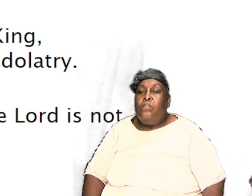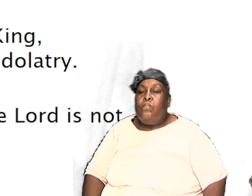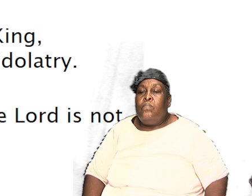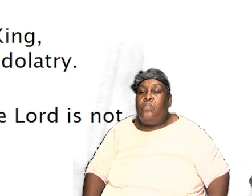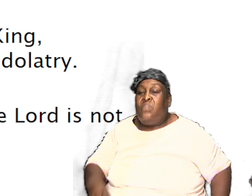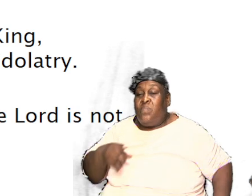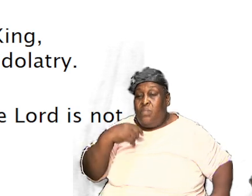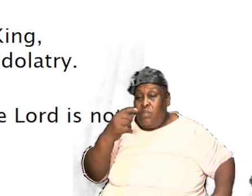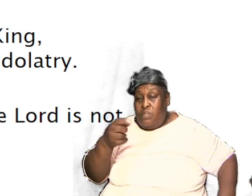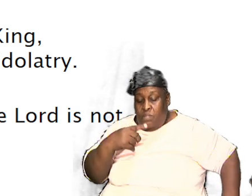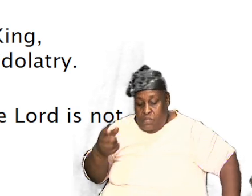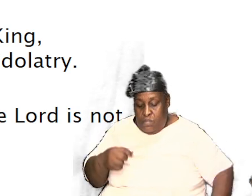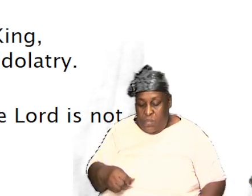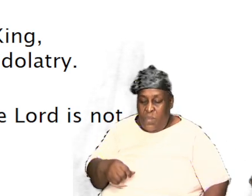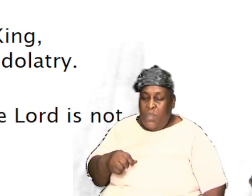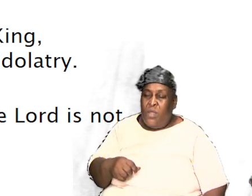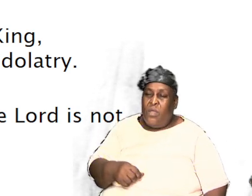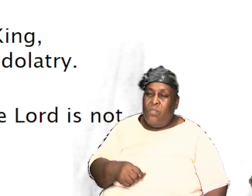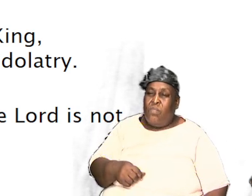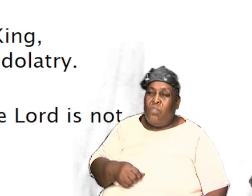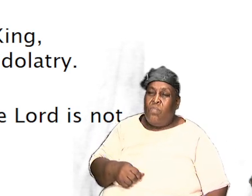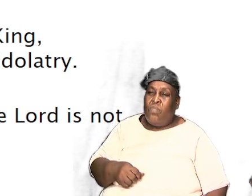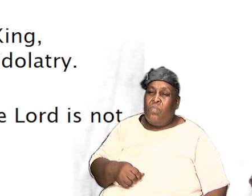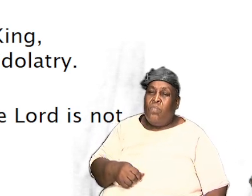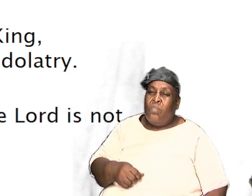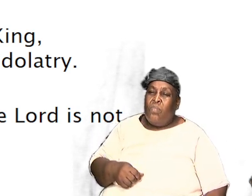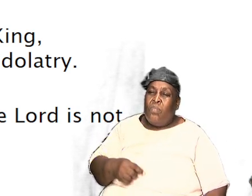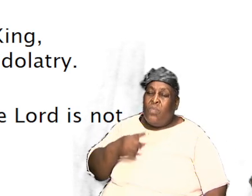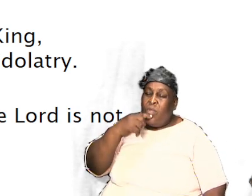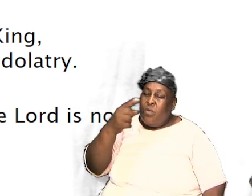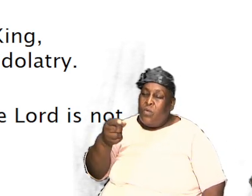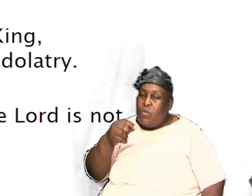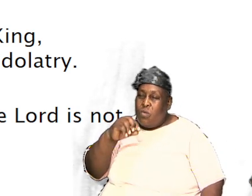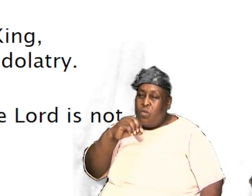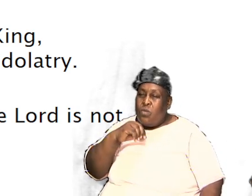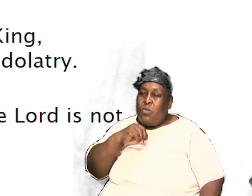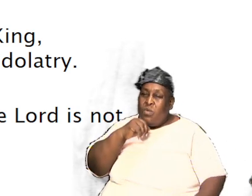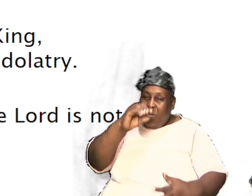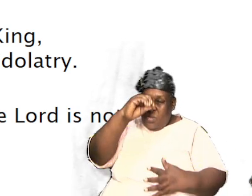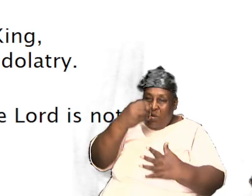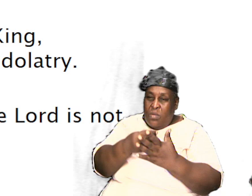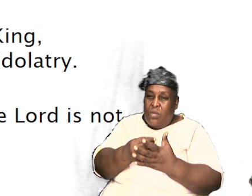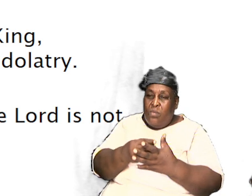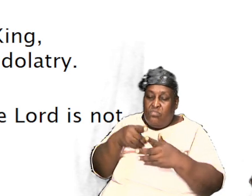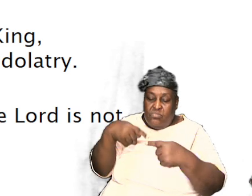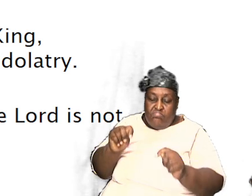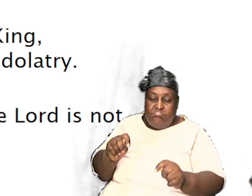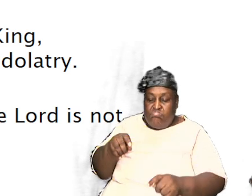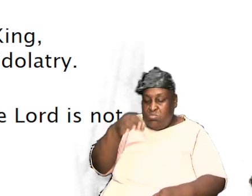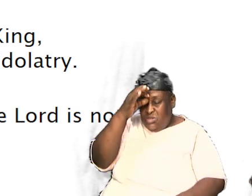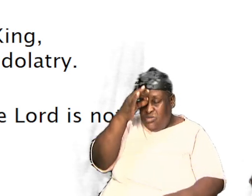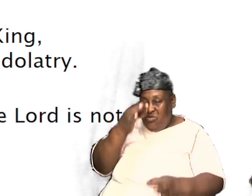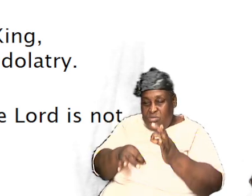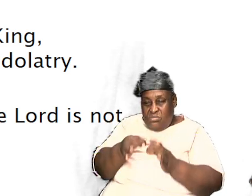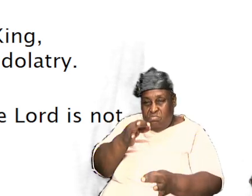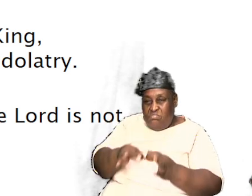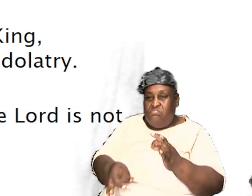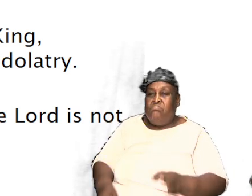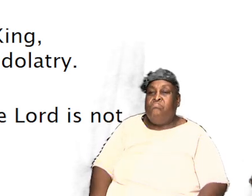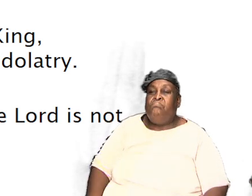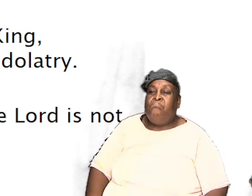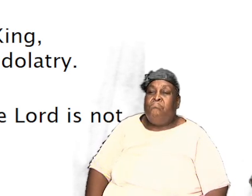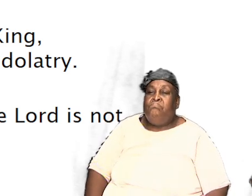Poor that he disobeyed the Lord's commandment, and he tried to justify it.